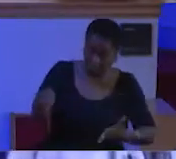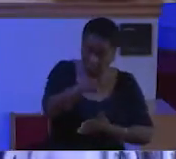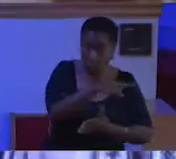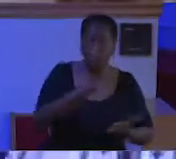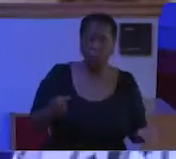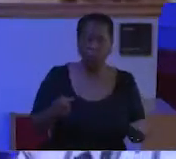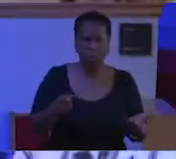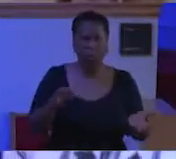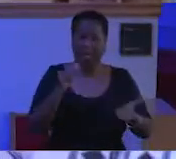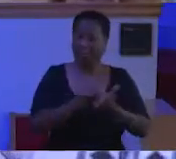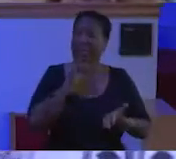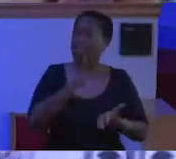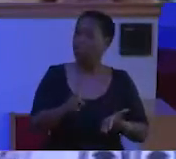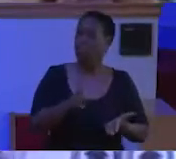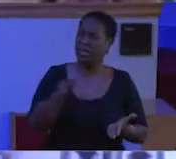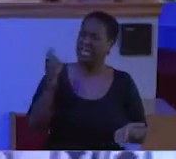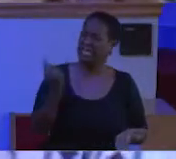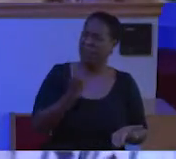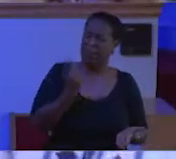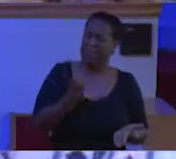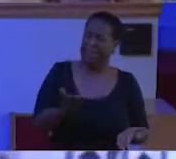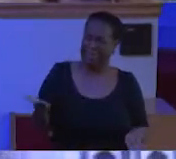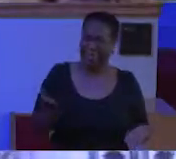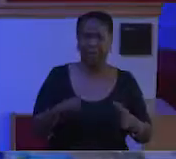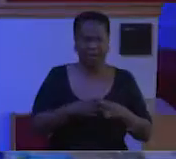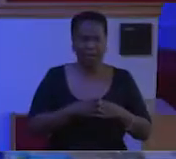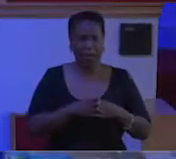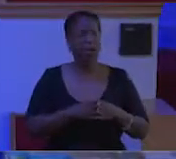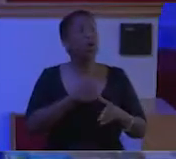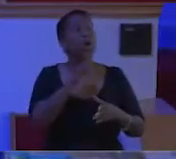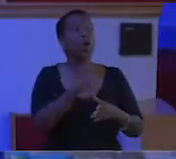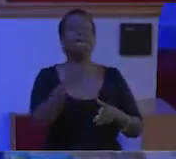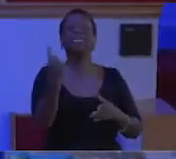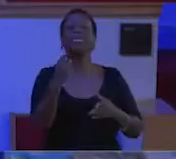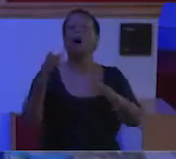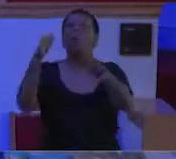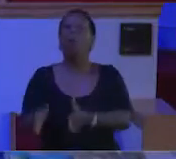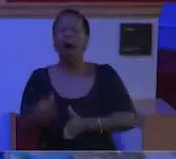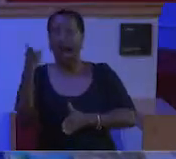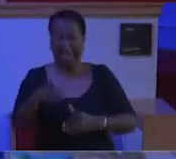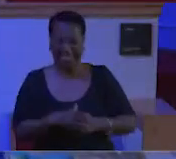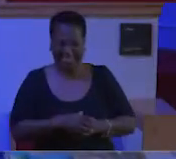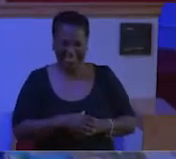It's really not something, it's someone.